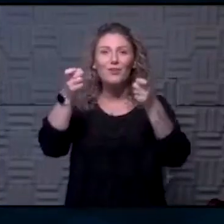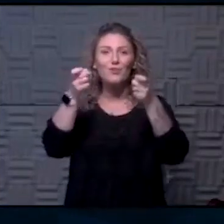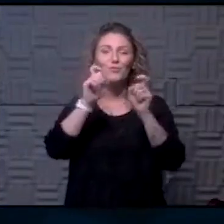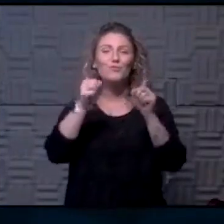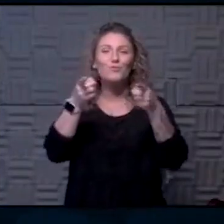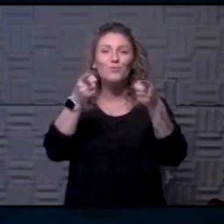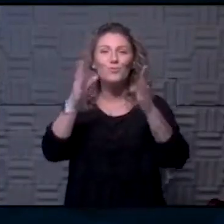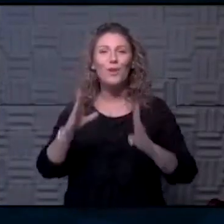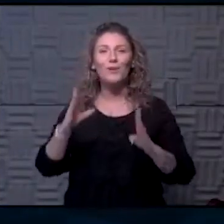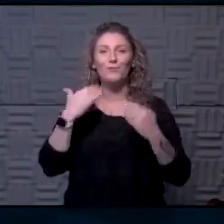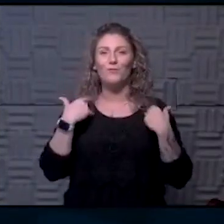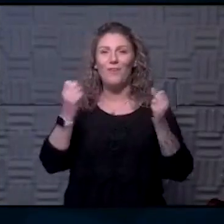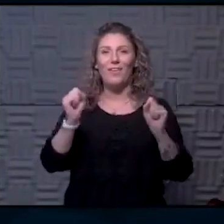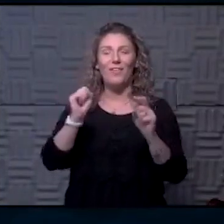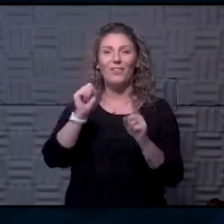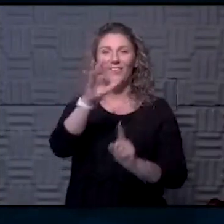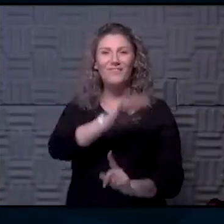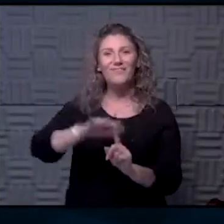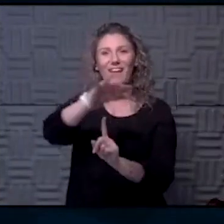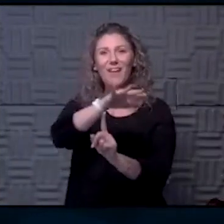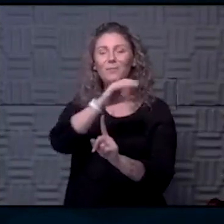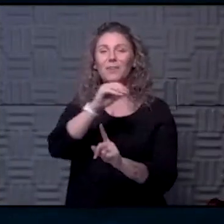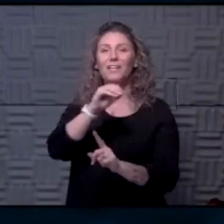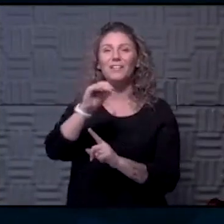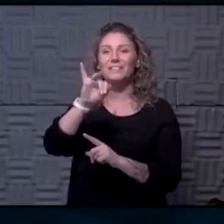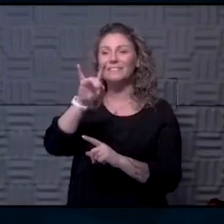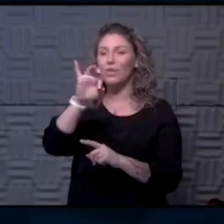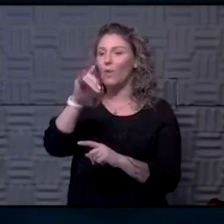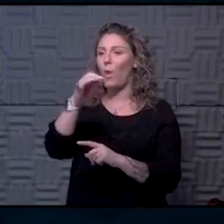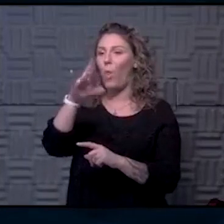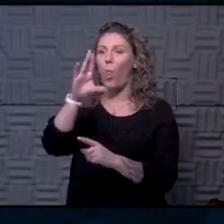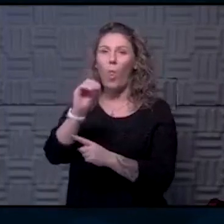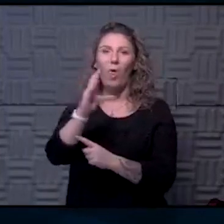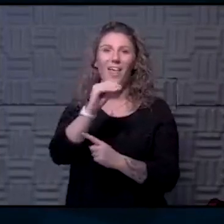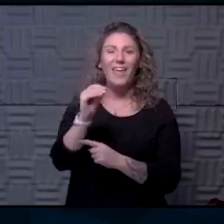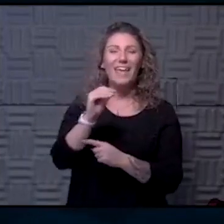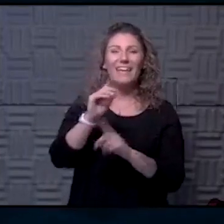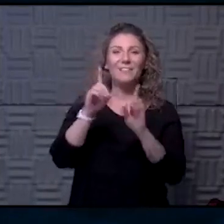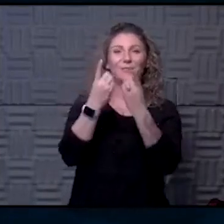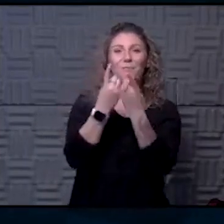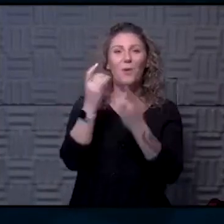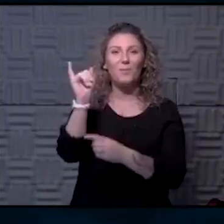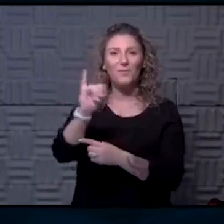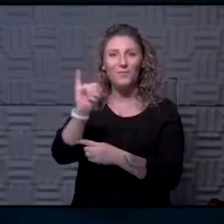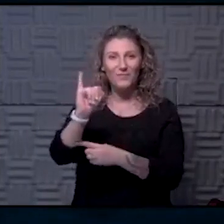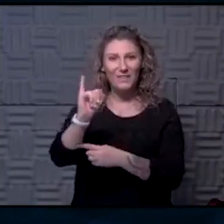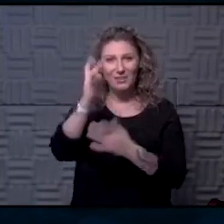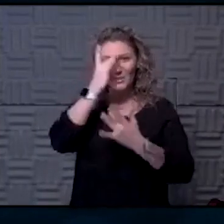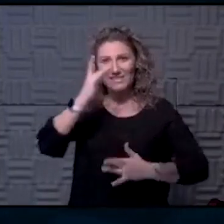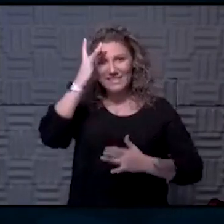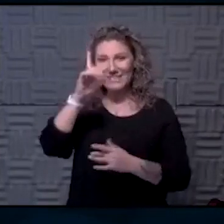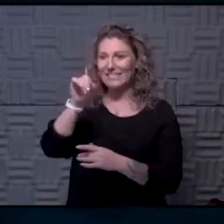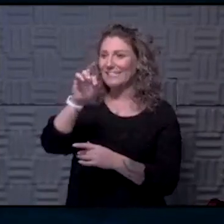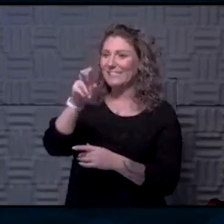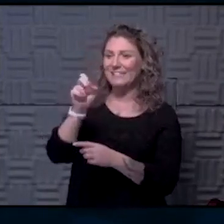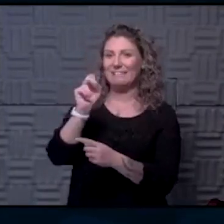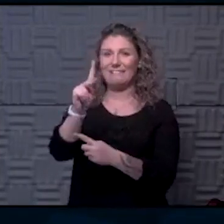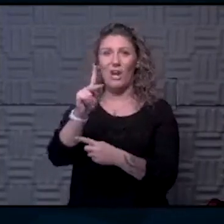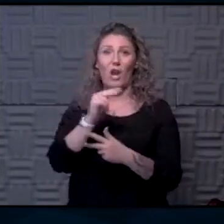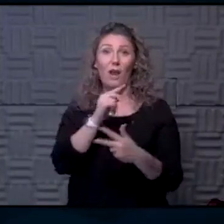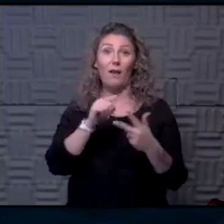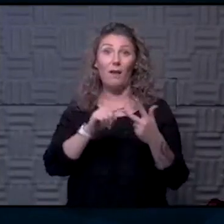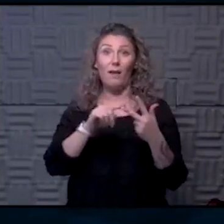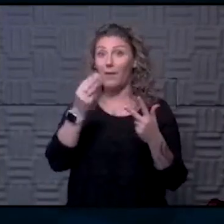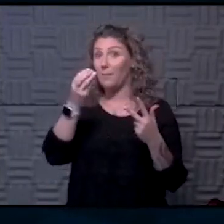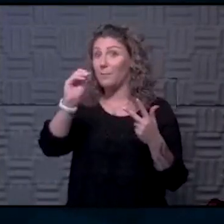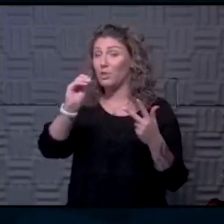Environment, Dr. Sanmi Areola, from the Shawnee County Health Department, Infectious Disease Division Manager, Derik Flerlage. And on the Missouri